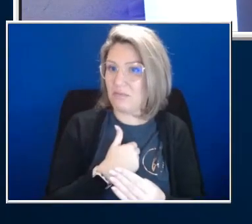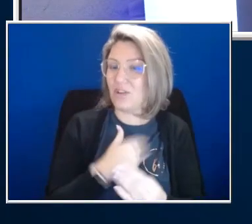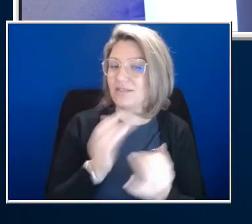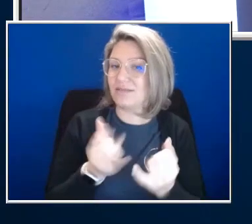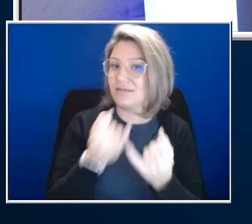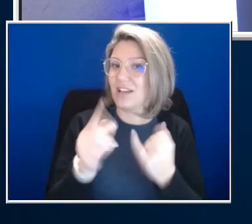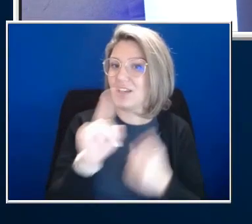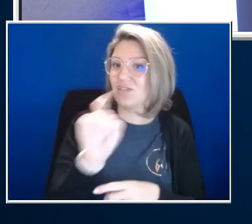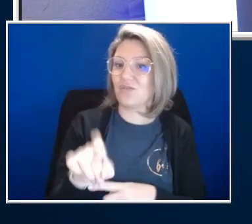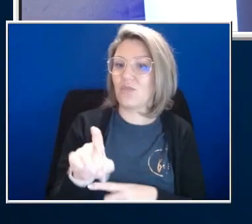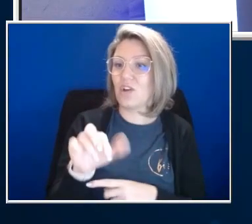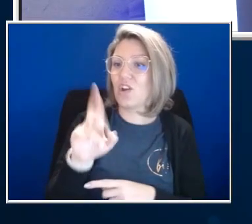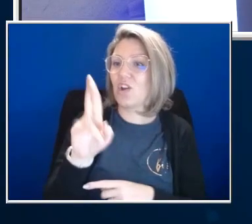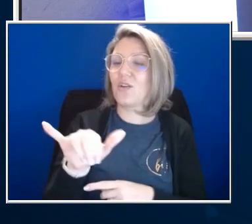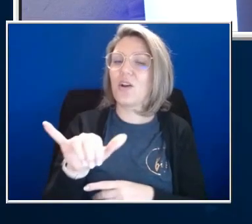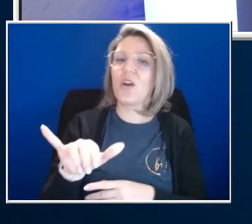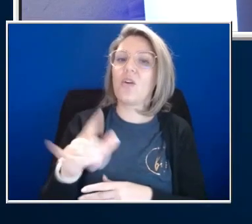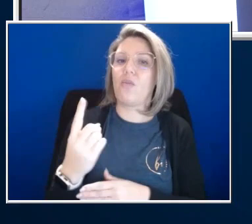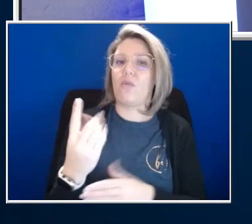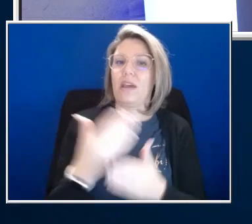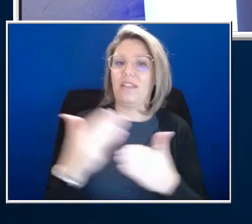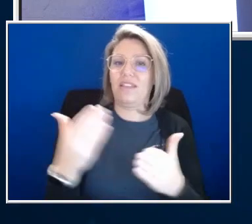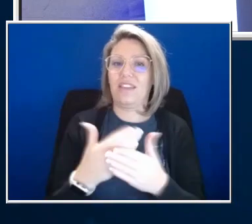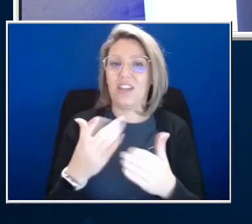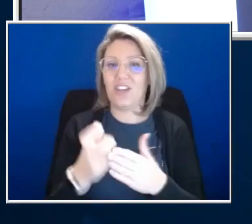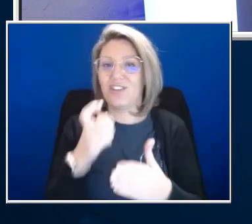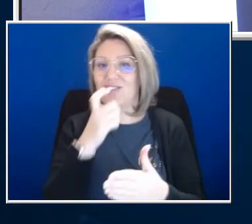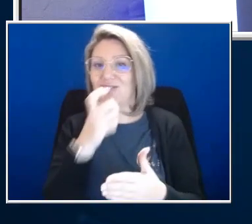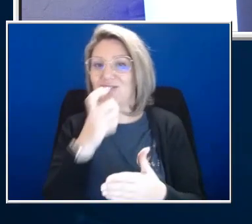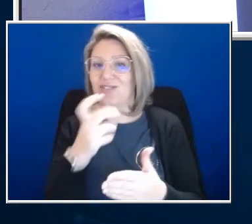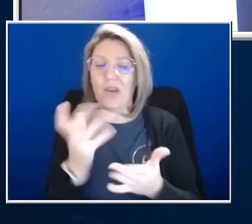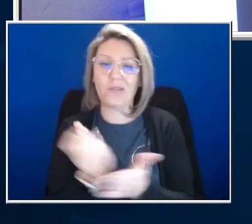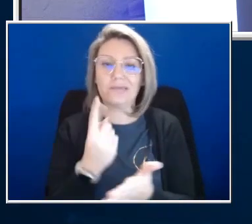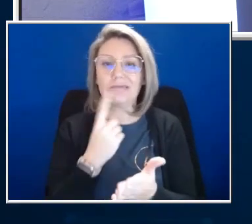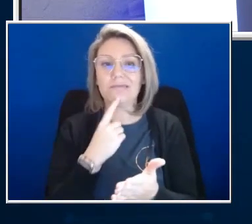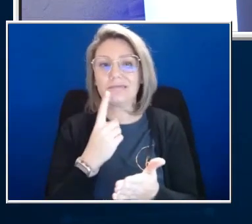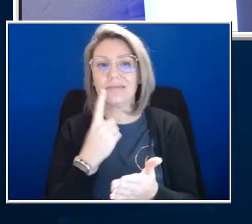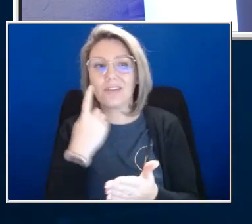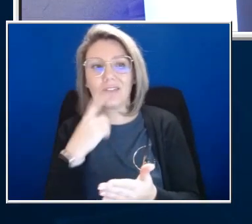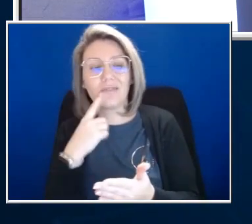What's the one thing you no longer take for granted now that you have this second chance?